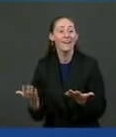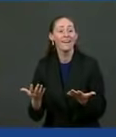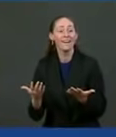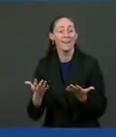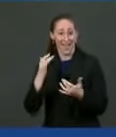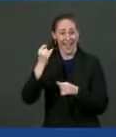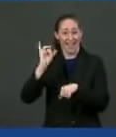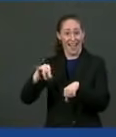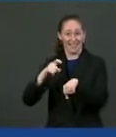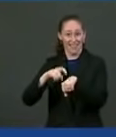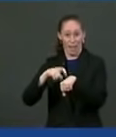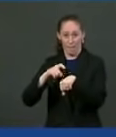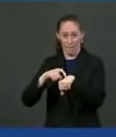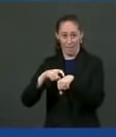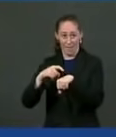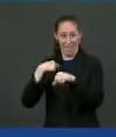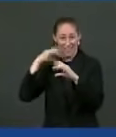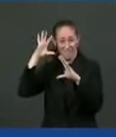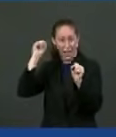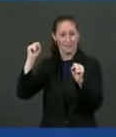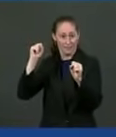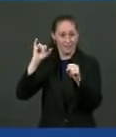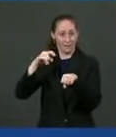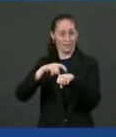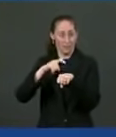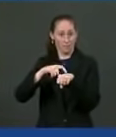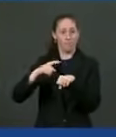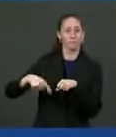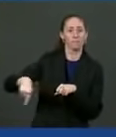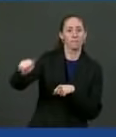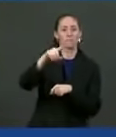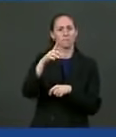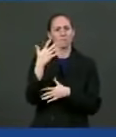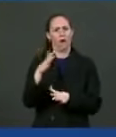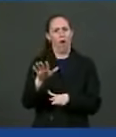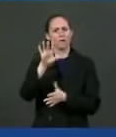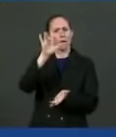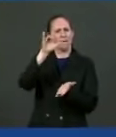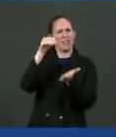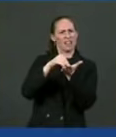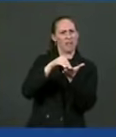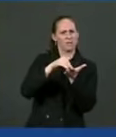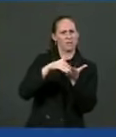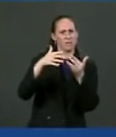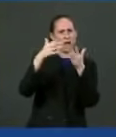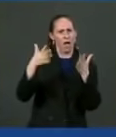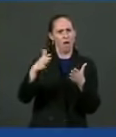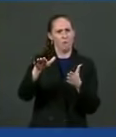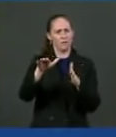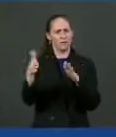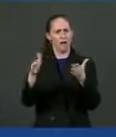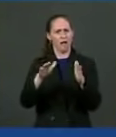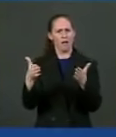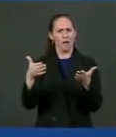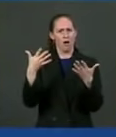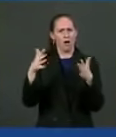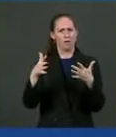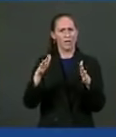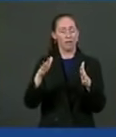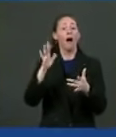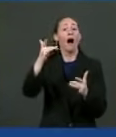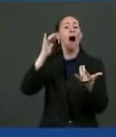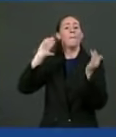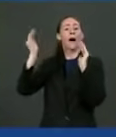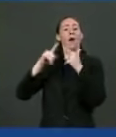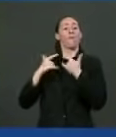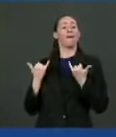COVID-19. Last week, that grim weekly toll was down 70%. And then 3 months